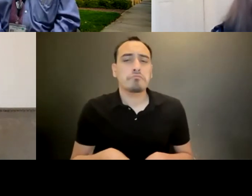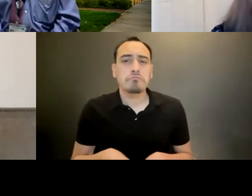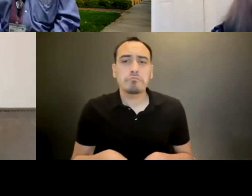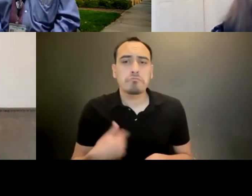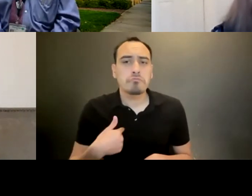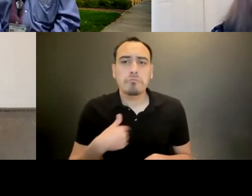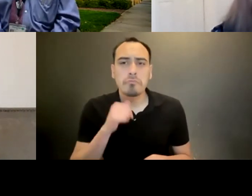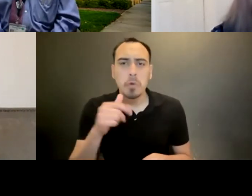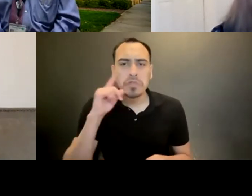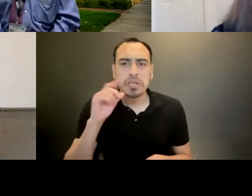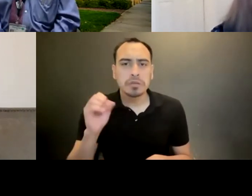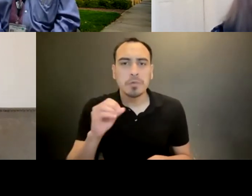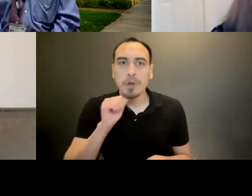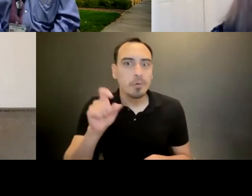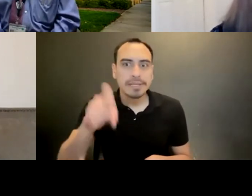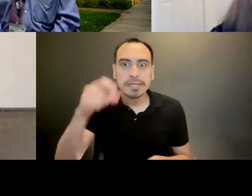you got ultimately.